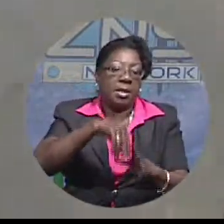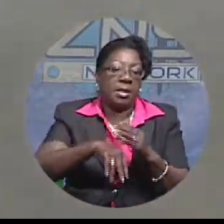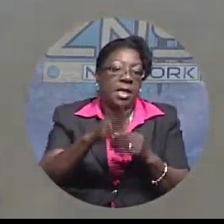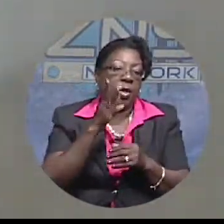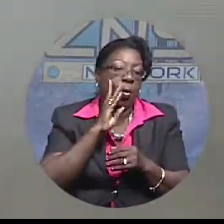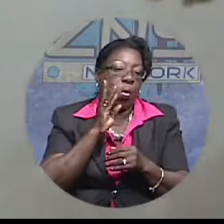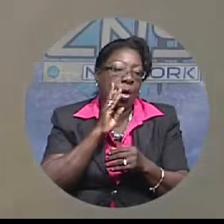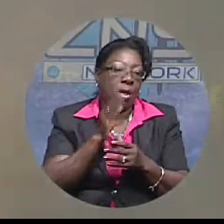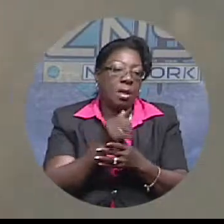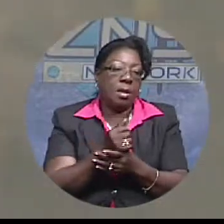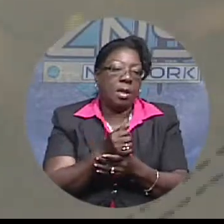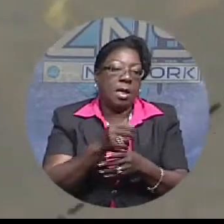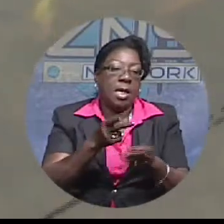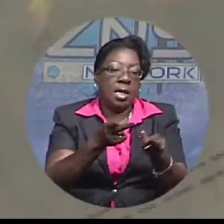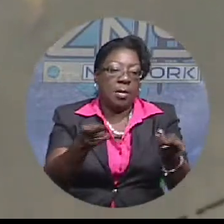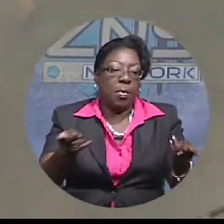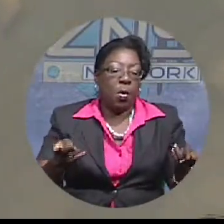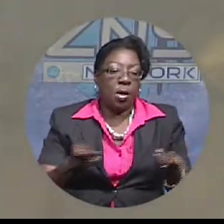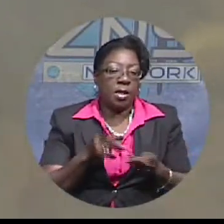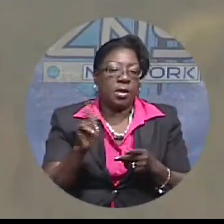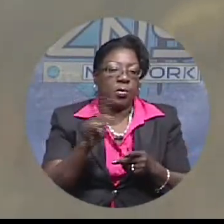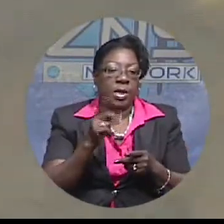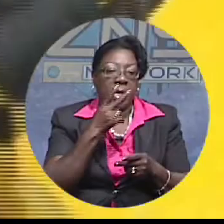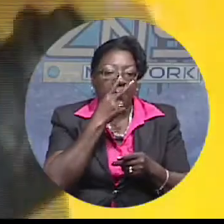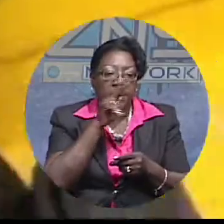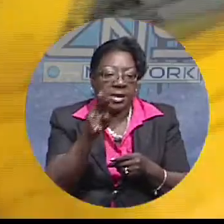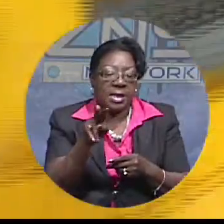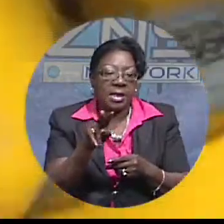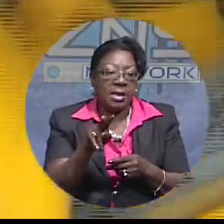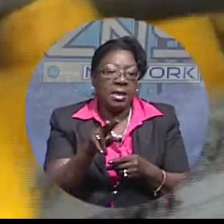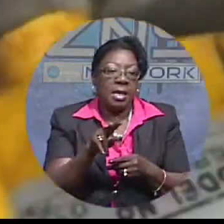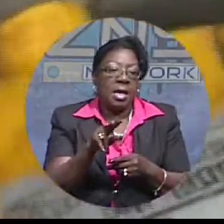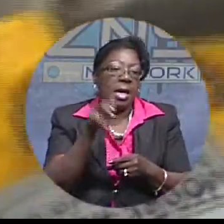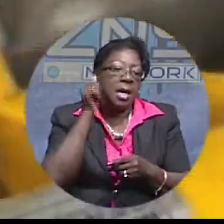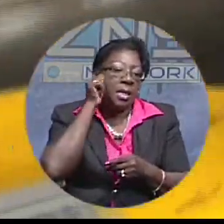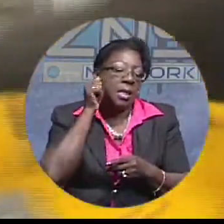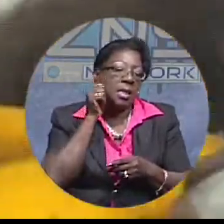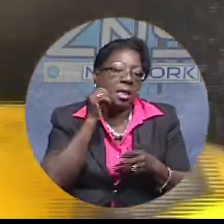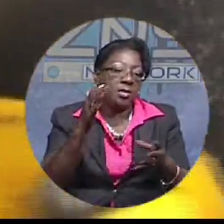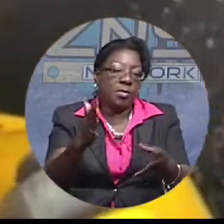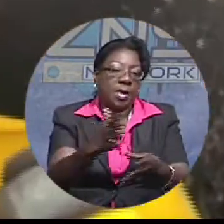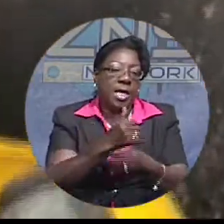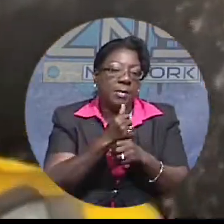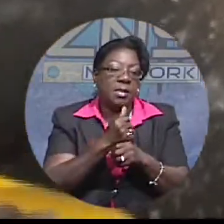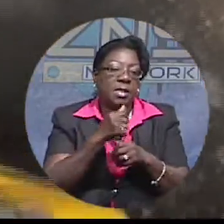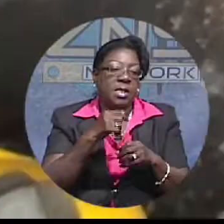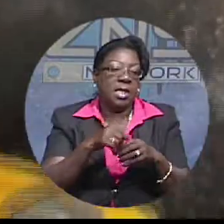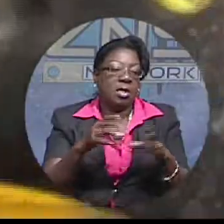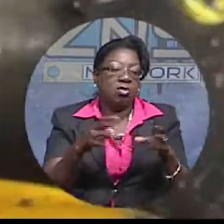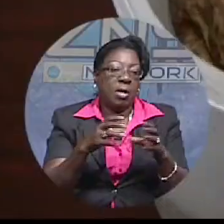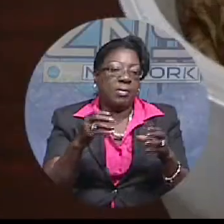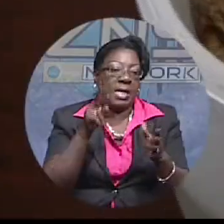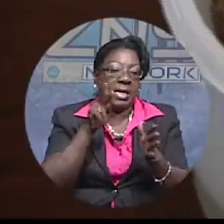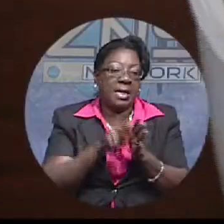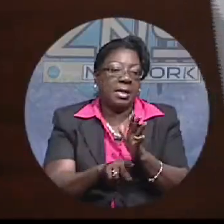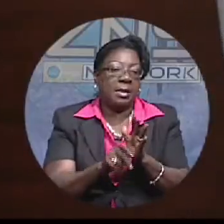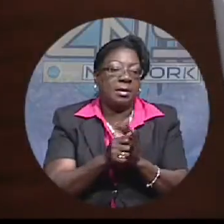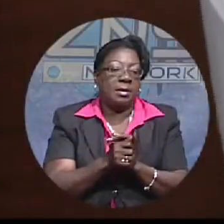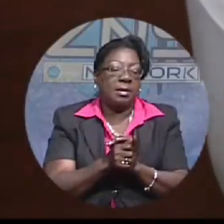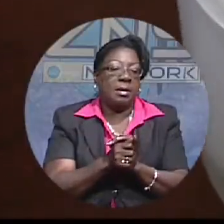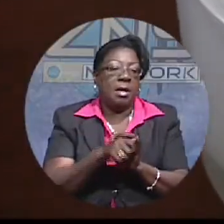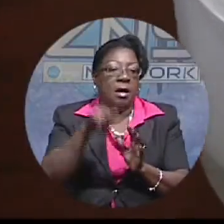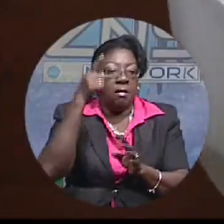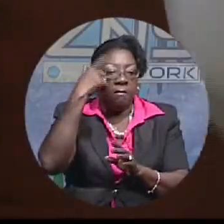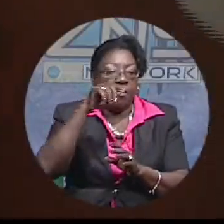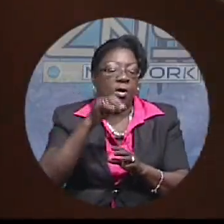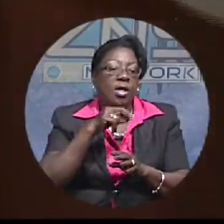them in ponds where they are visible, and the adults will be captured in traps and killed. For the cane